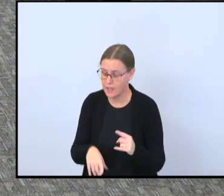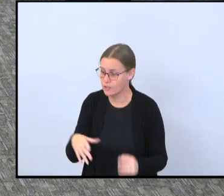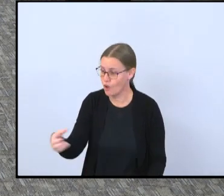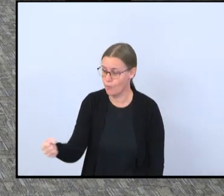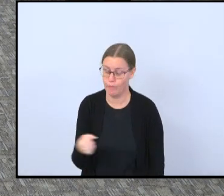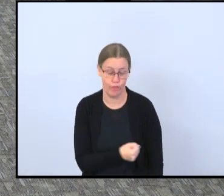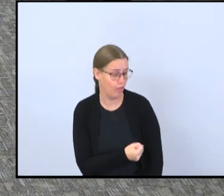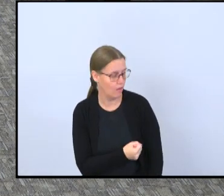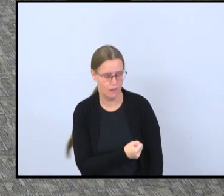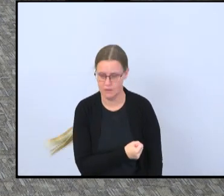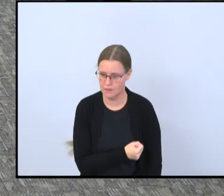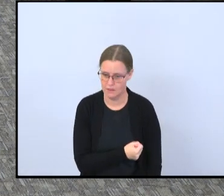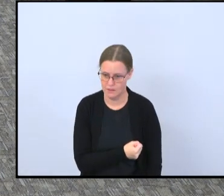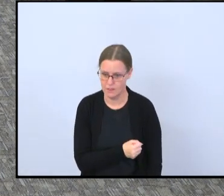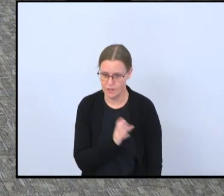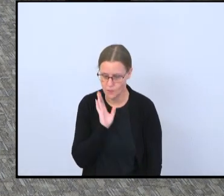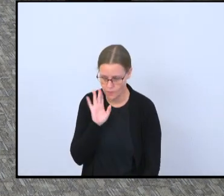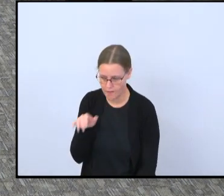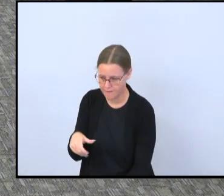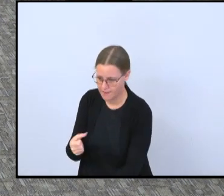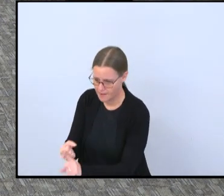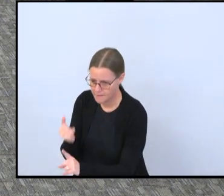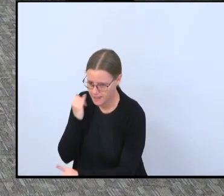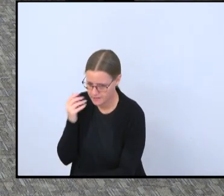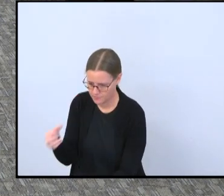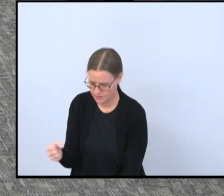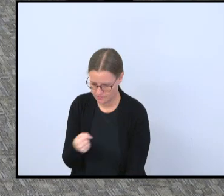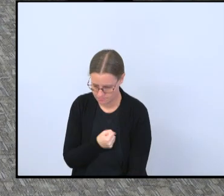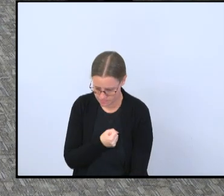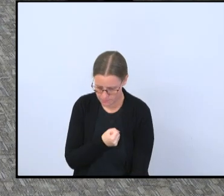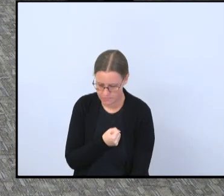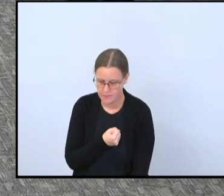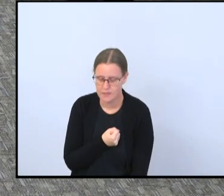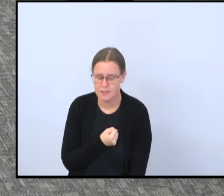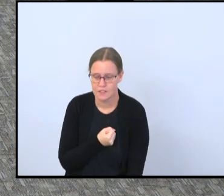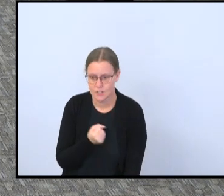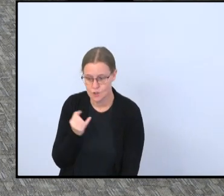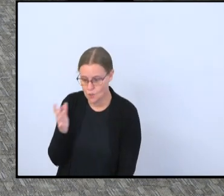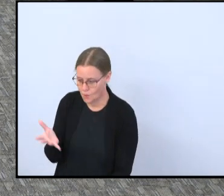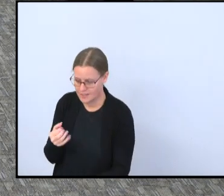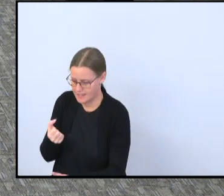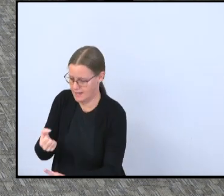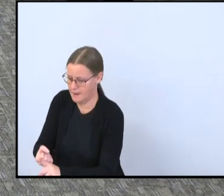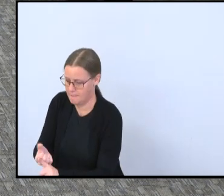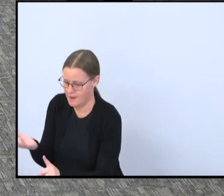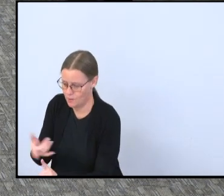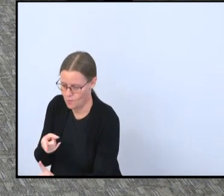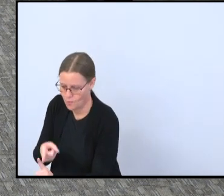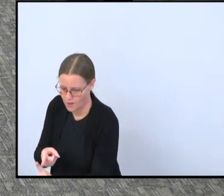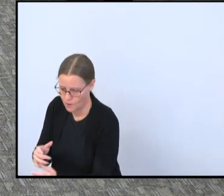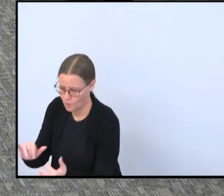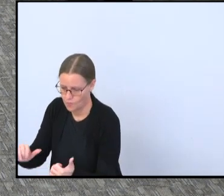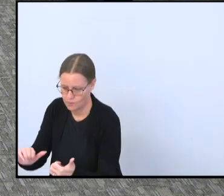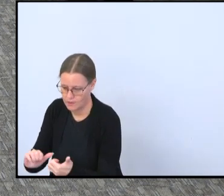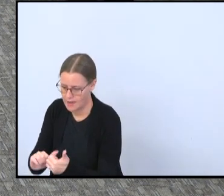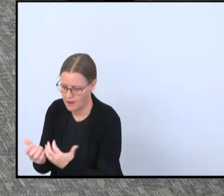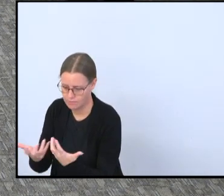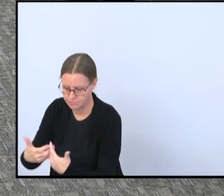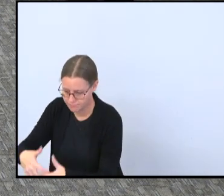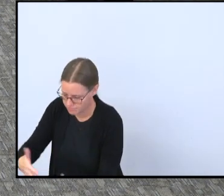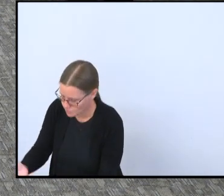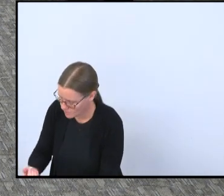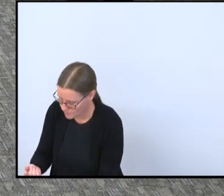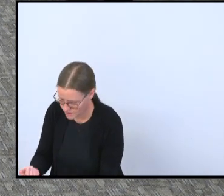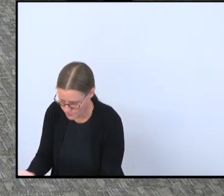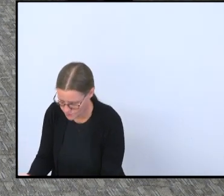It will have an impact if we take it out. So we have to figure out what that impact is, and maybe there's some other way we can do something else. So we are